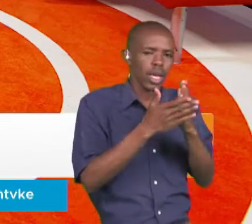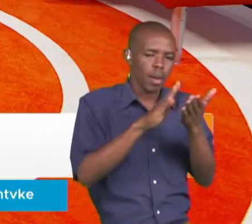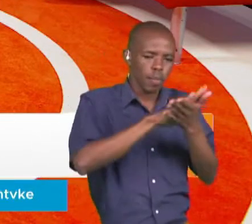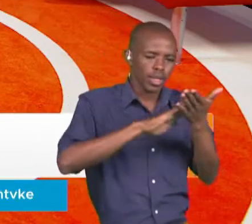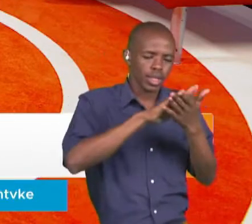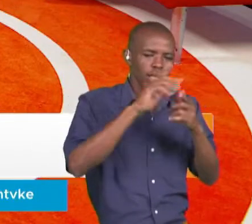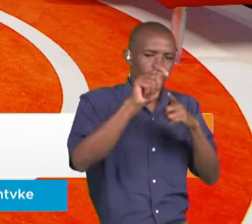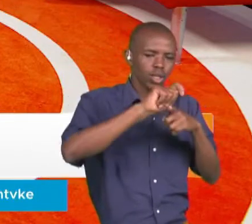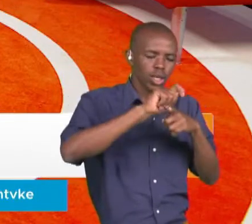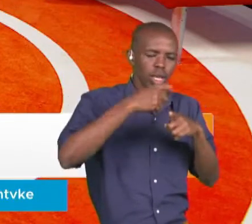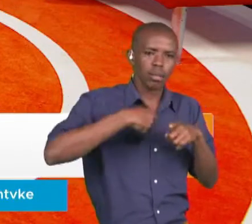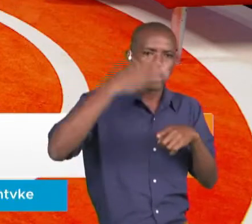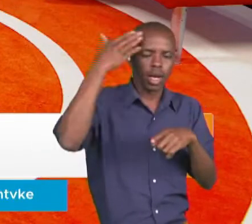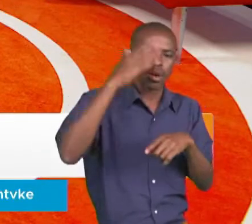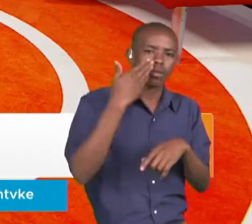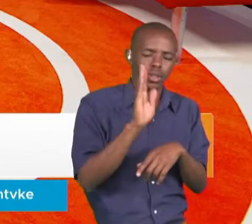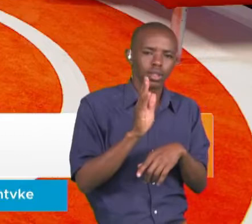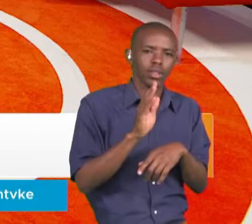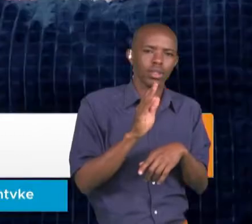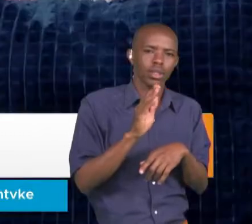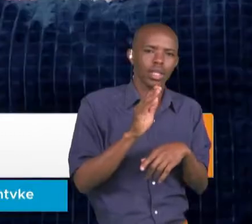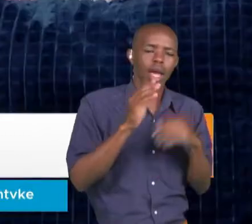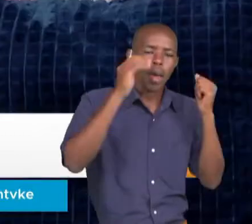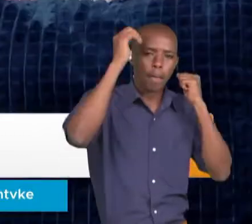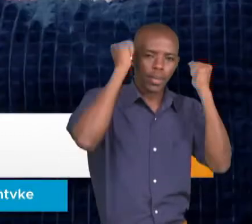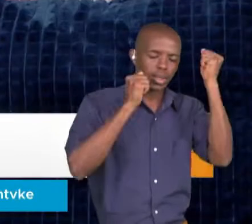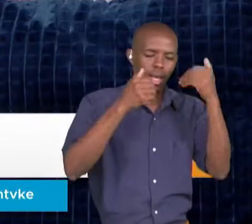aware that, the military and the special forces have had,